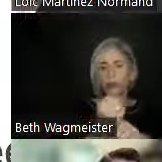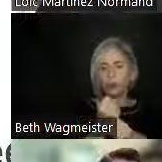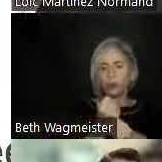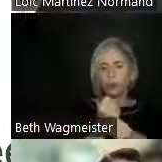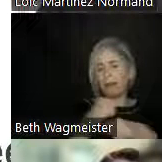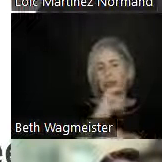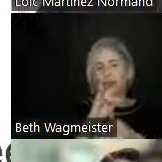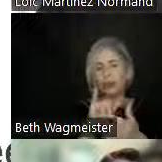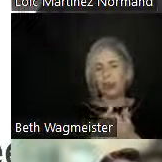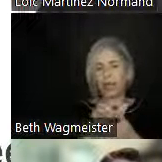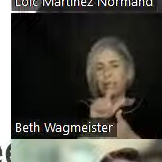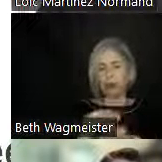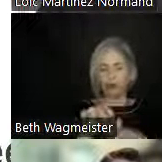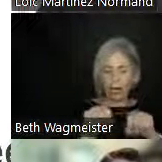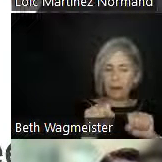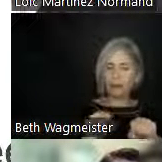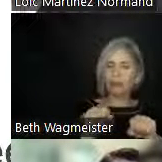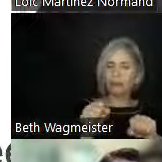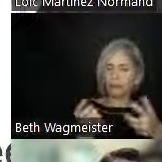making sure that you're able